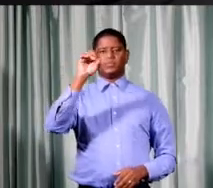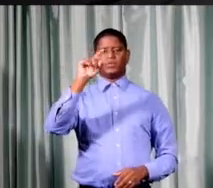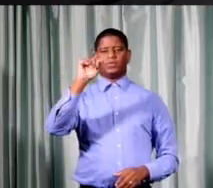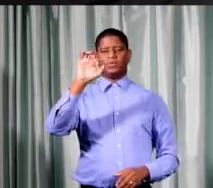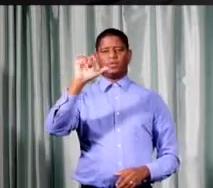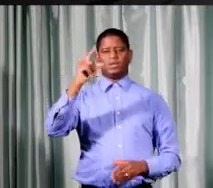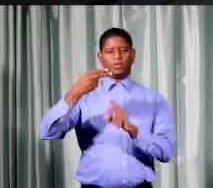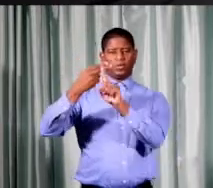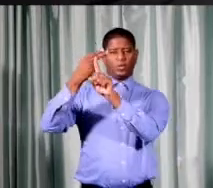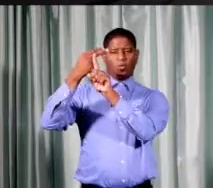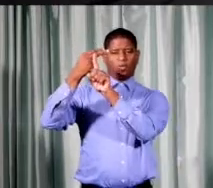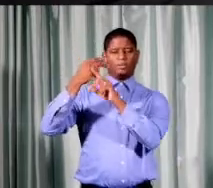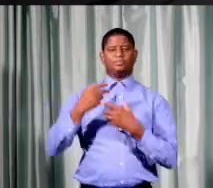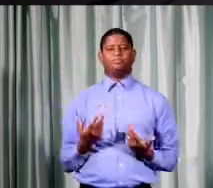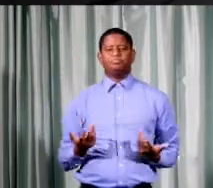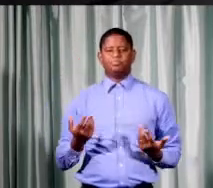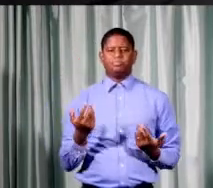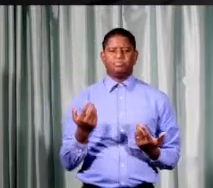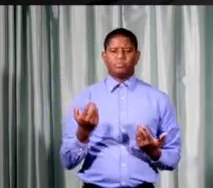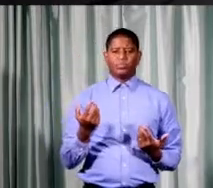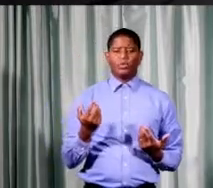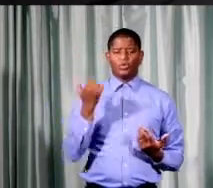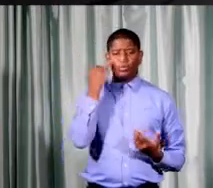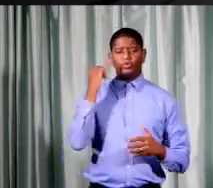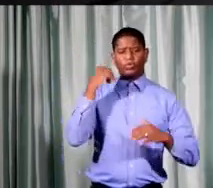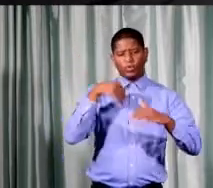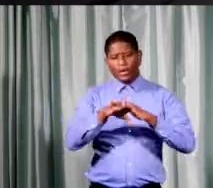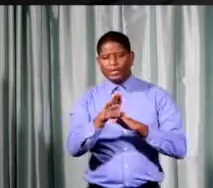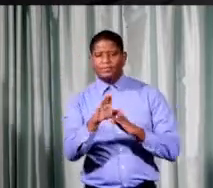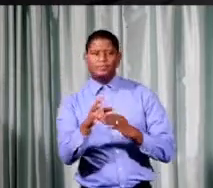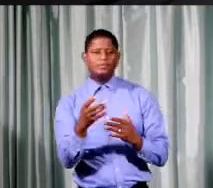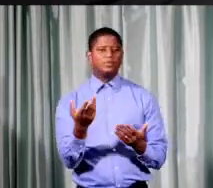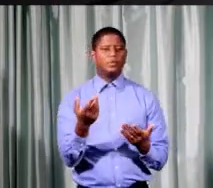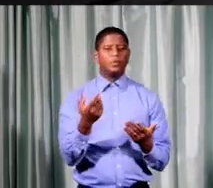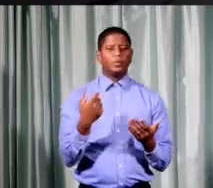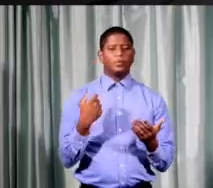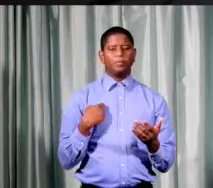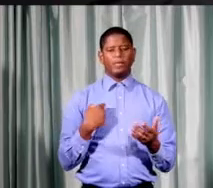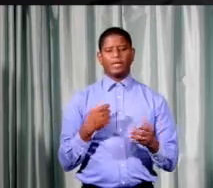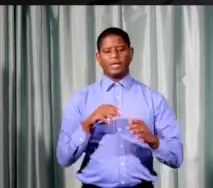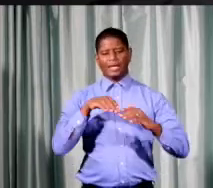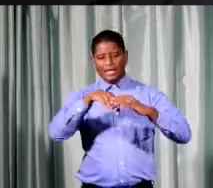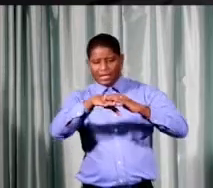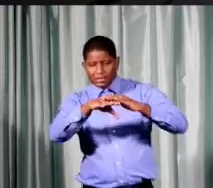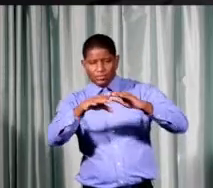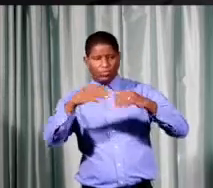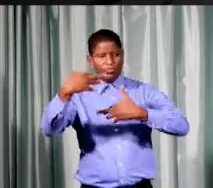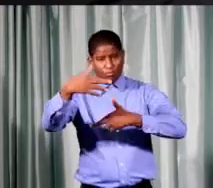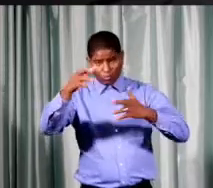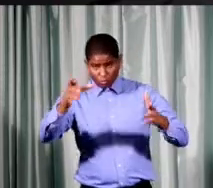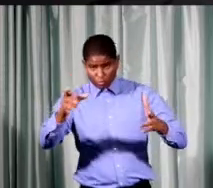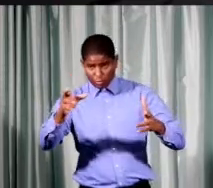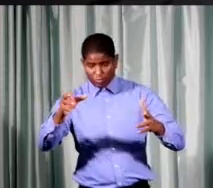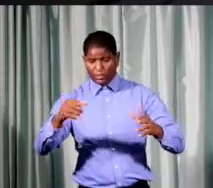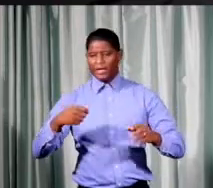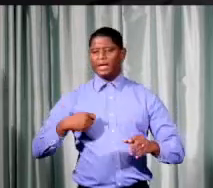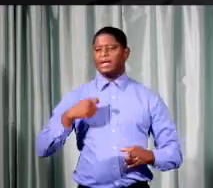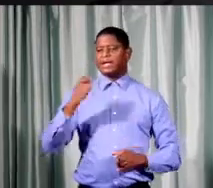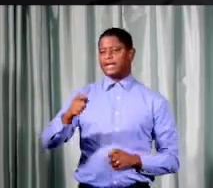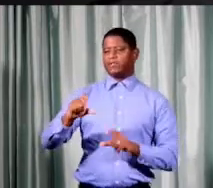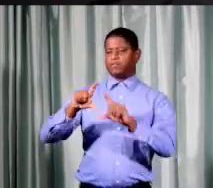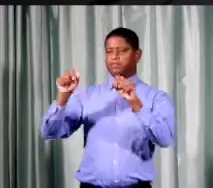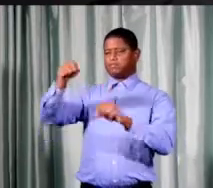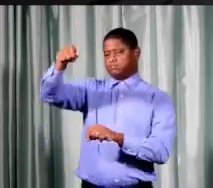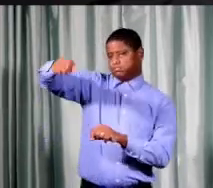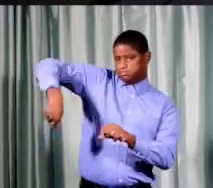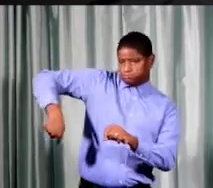when you check in, do they deduct all the money from your credit card? No. They